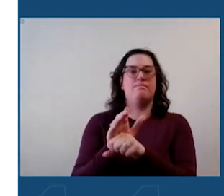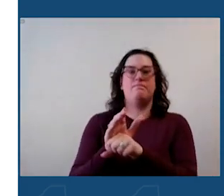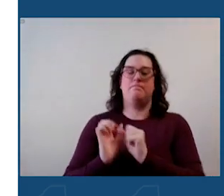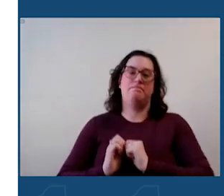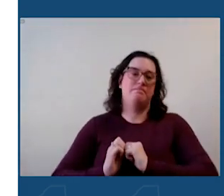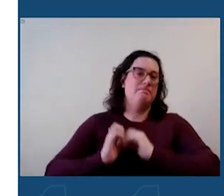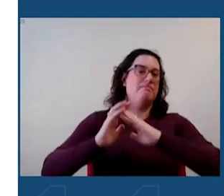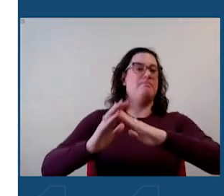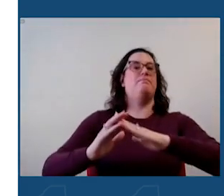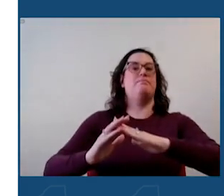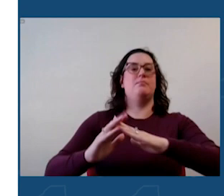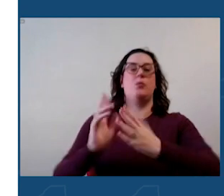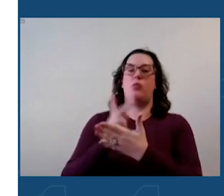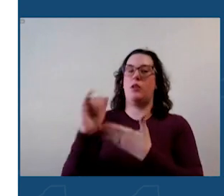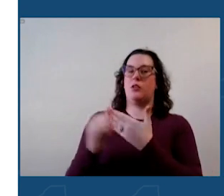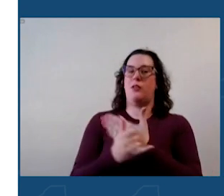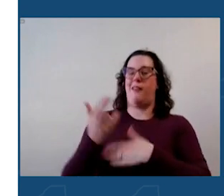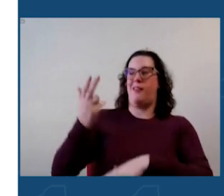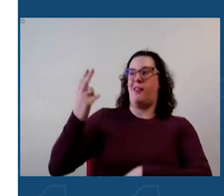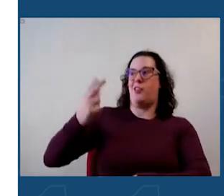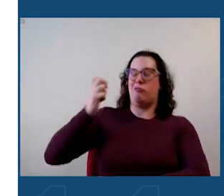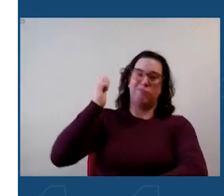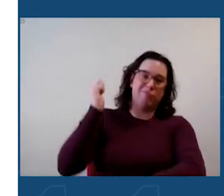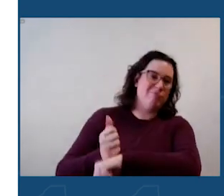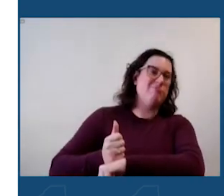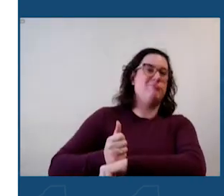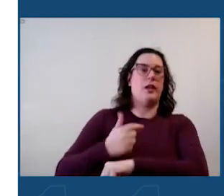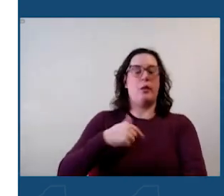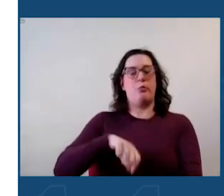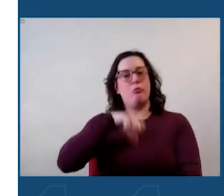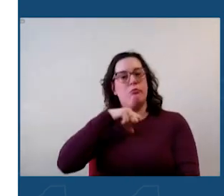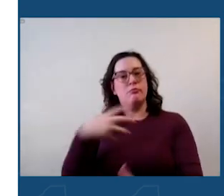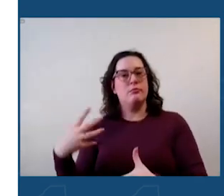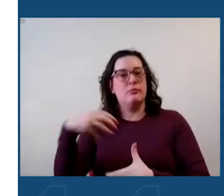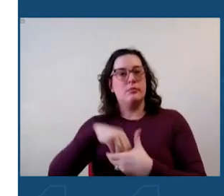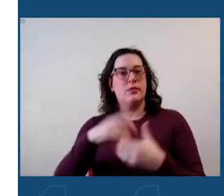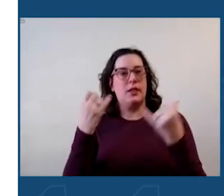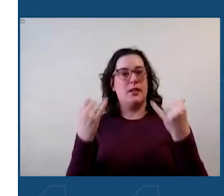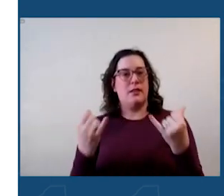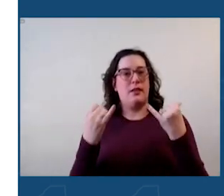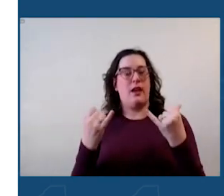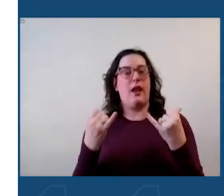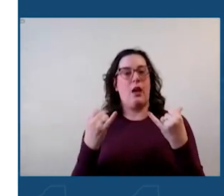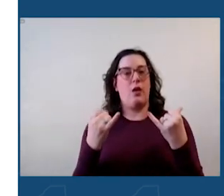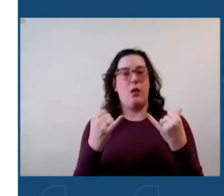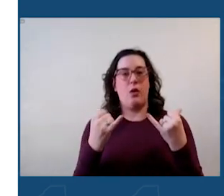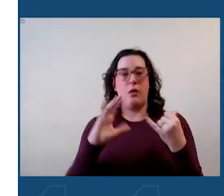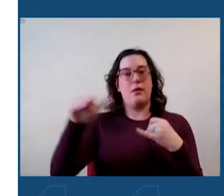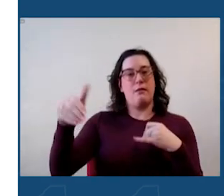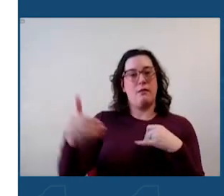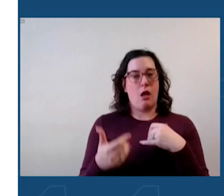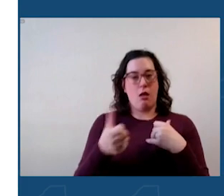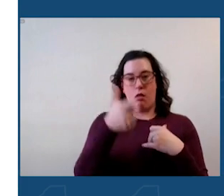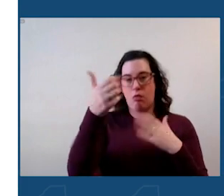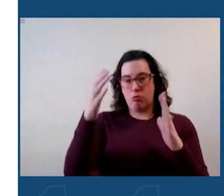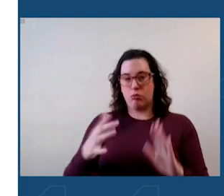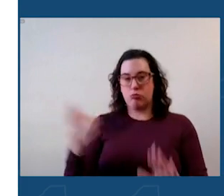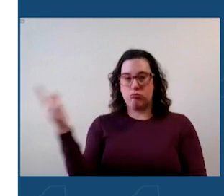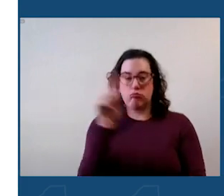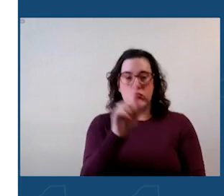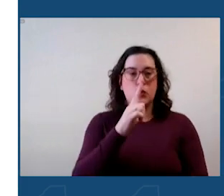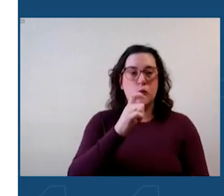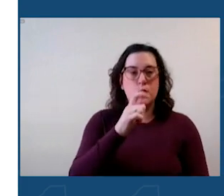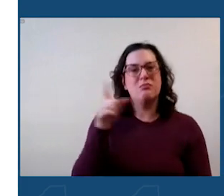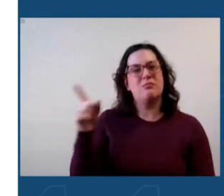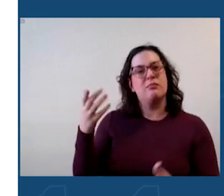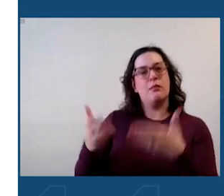is history, and I am proud to be part of that. Now I'm going to invite someone up to speak that is probably